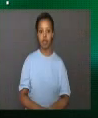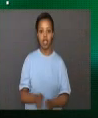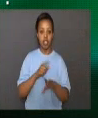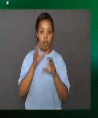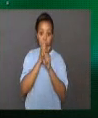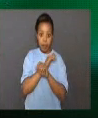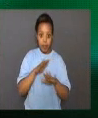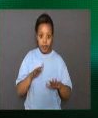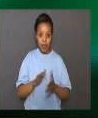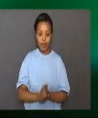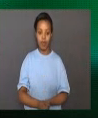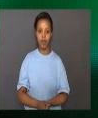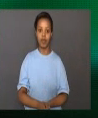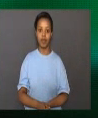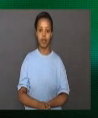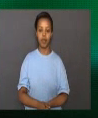Time's up.